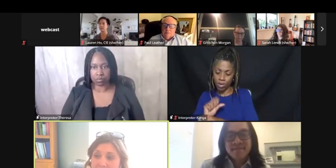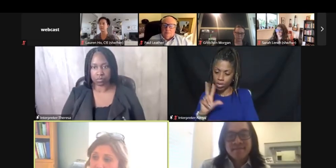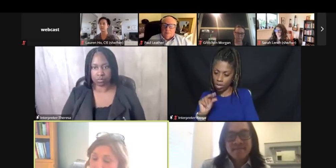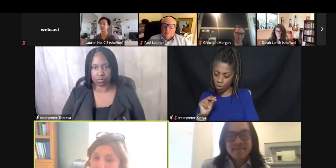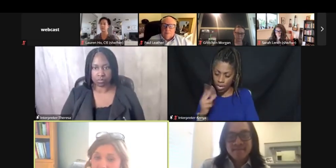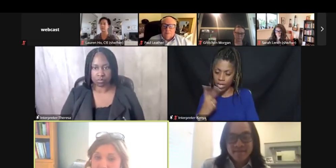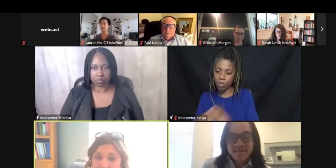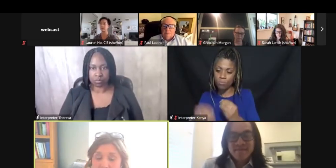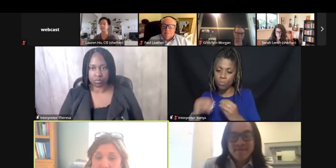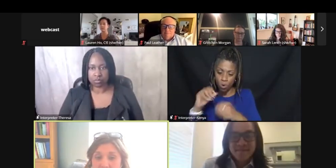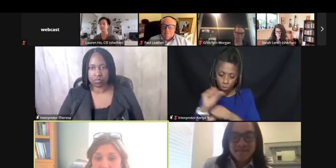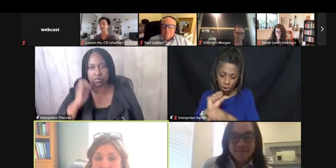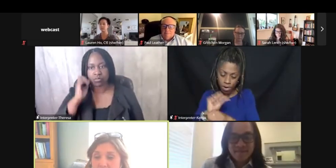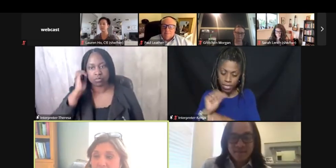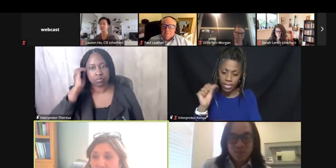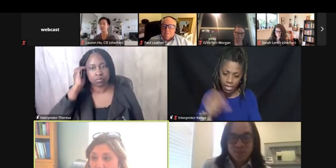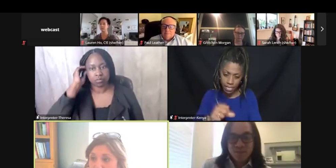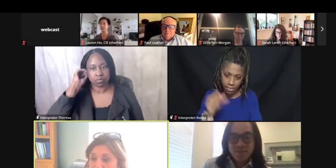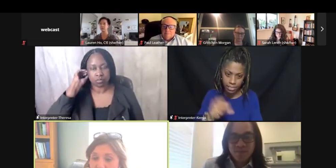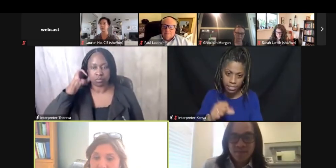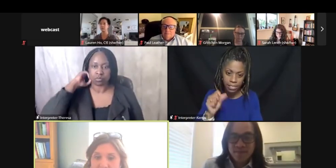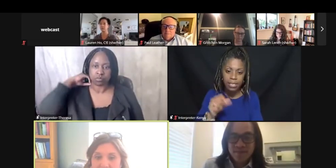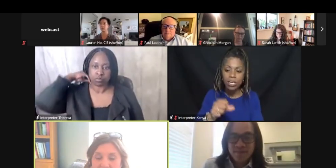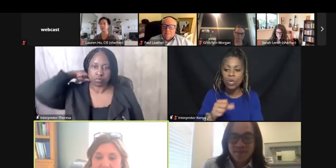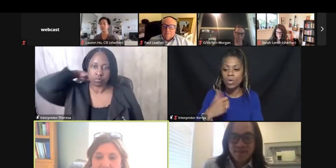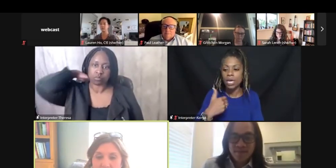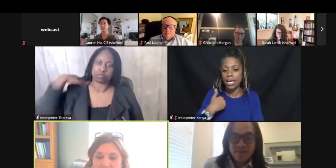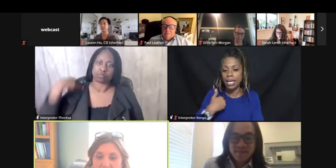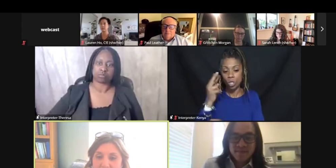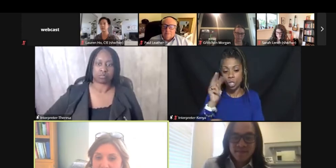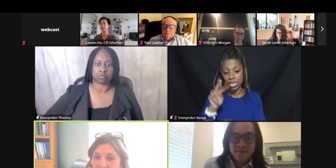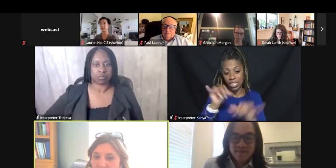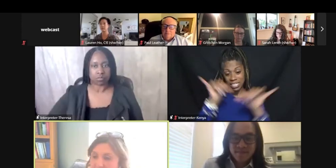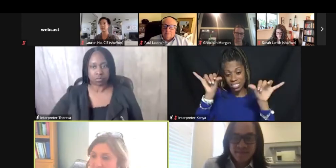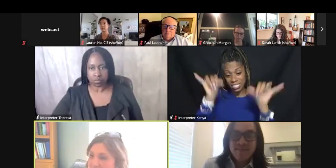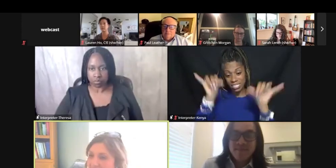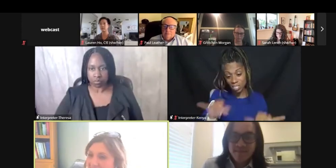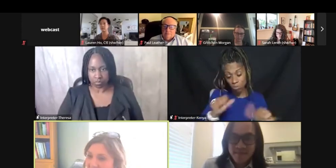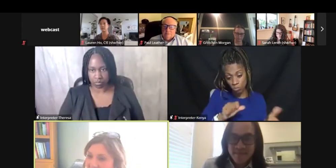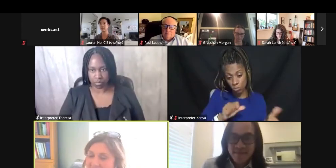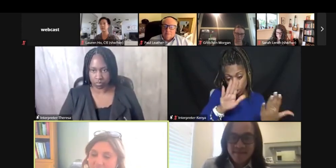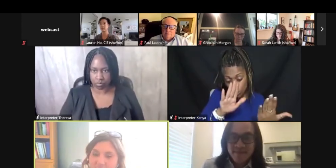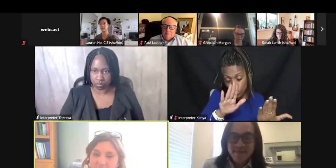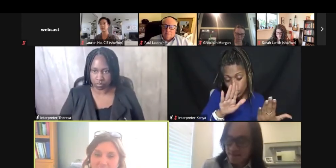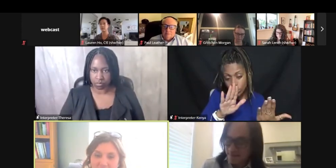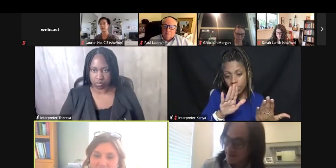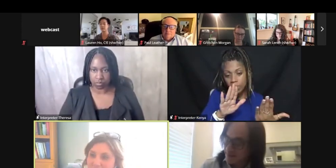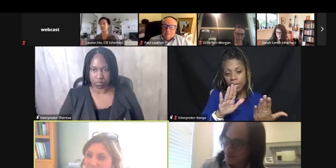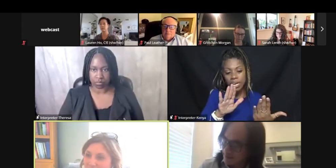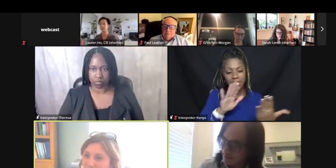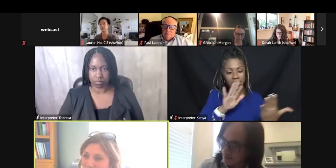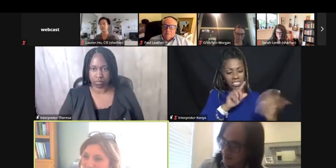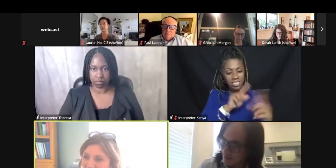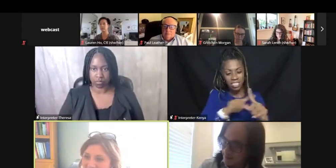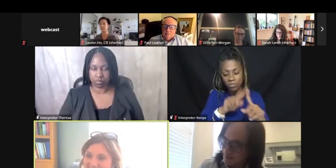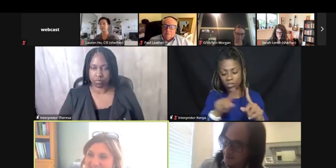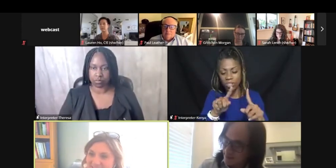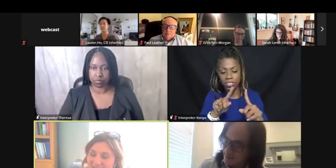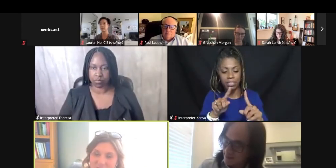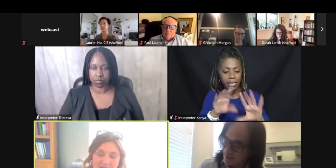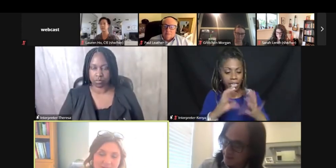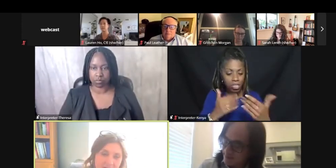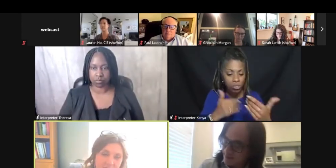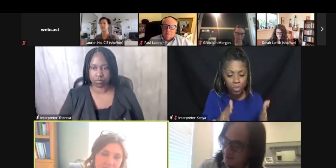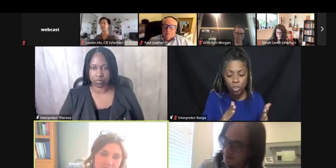did a lot of work around a systems approach, and we utilized Plan, Do, Study, Acts in all of our classrooms and our buildings